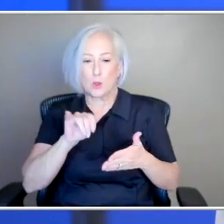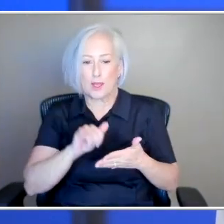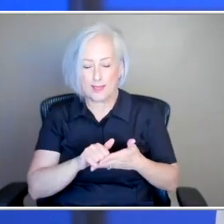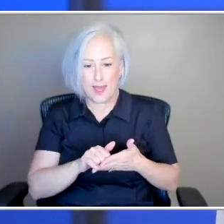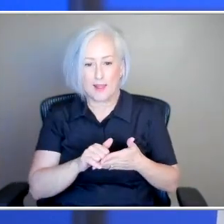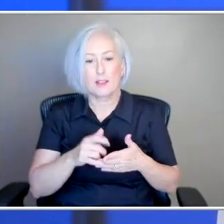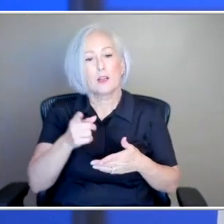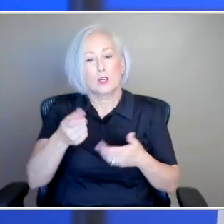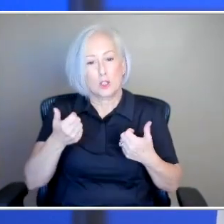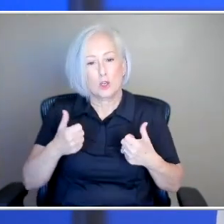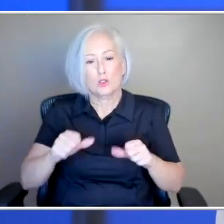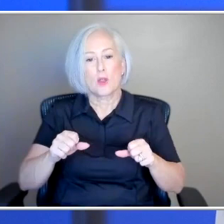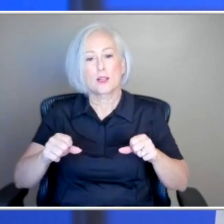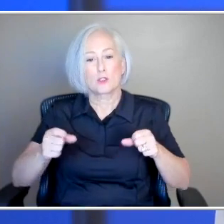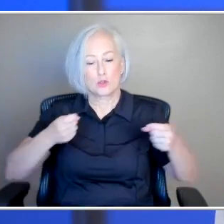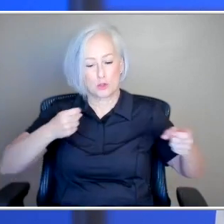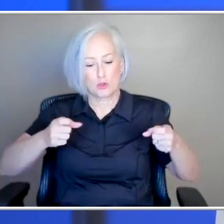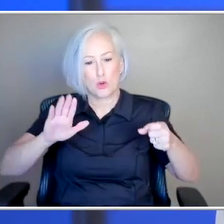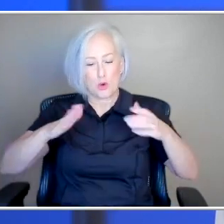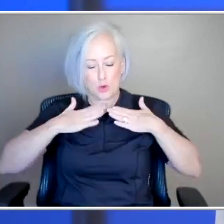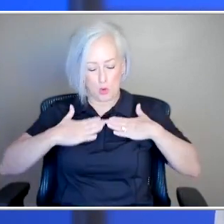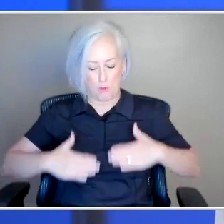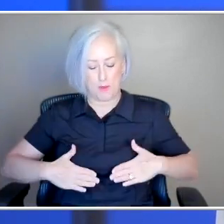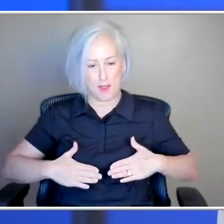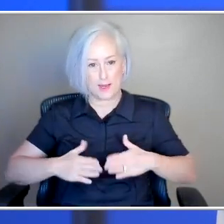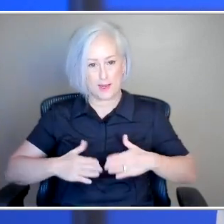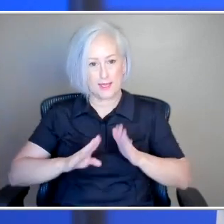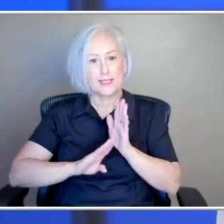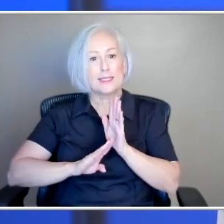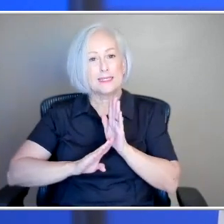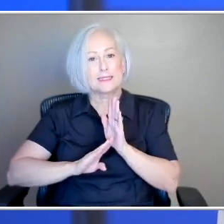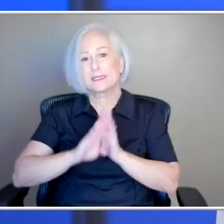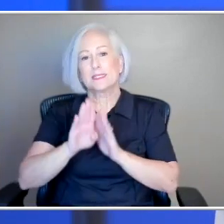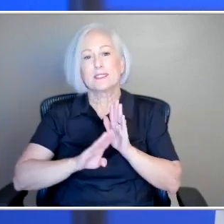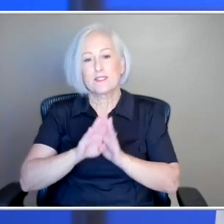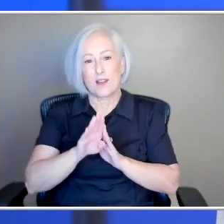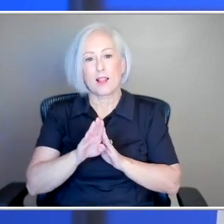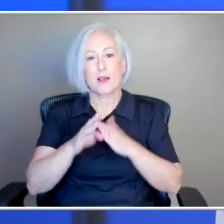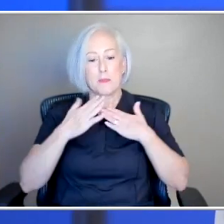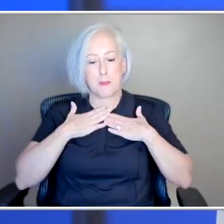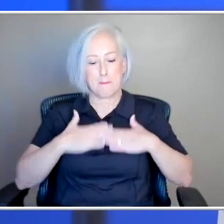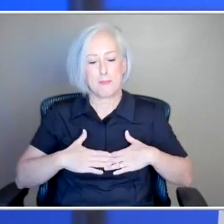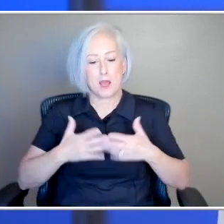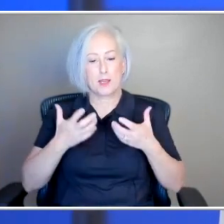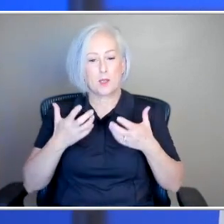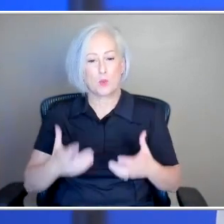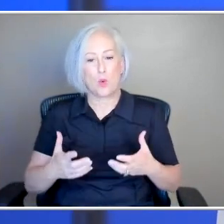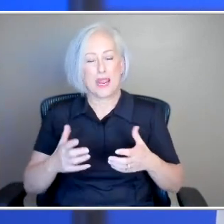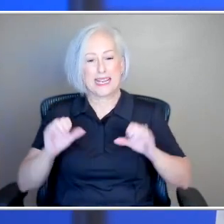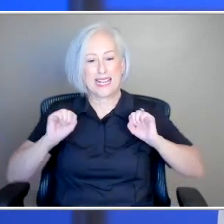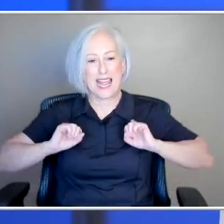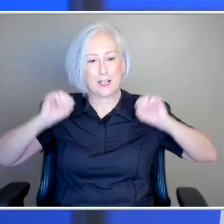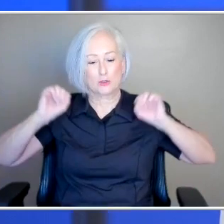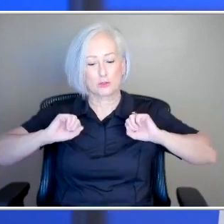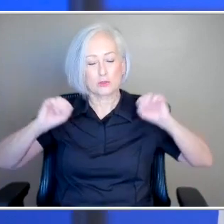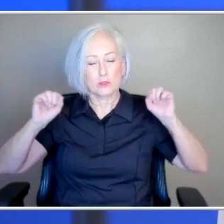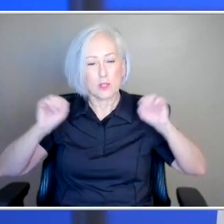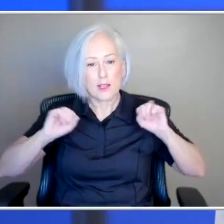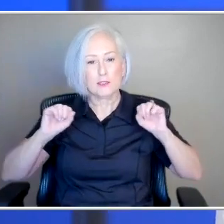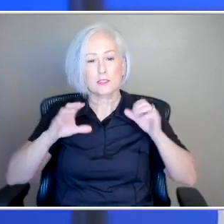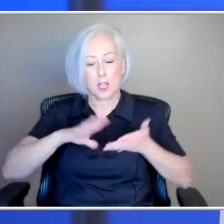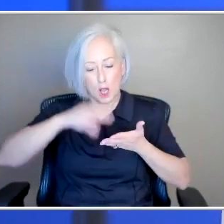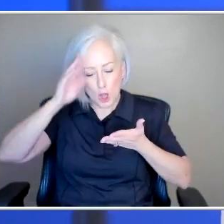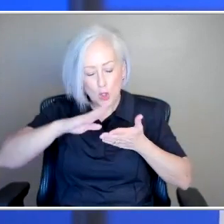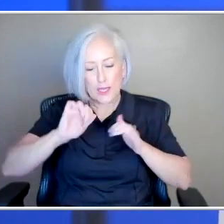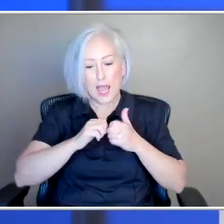control your body, develop a lot of times it's just body weight type exercises, and kind of learn how to move in a certain way.